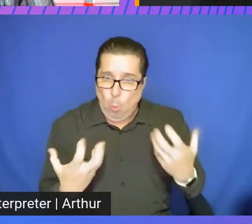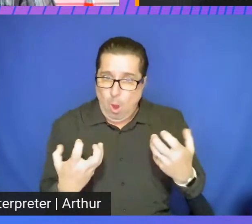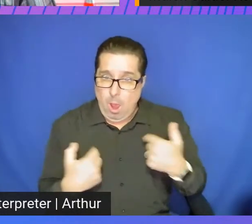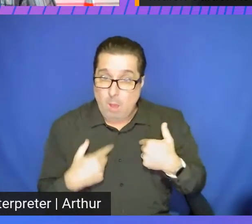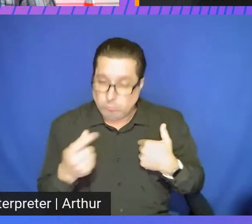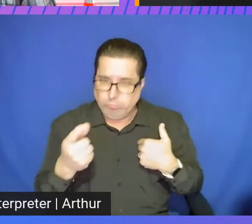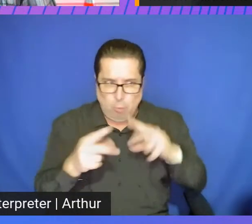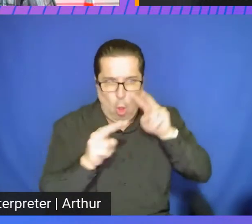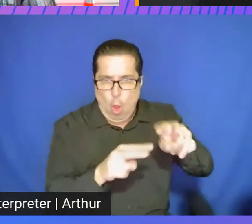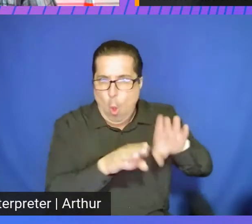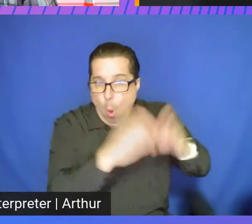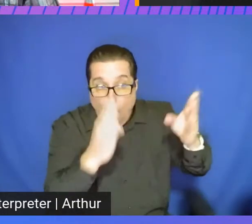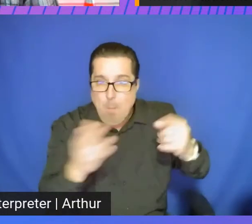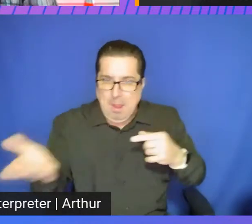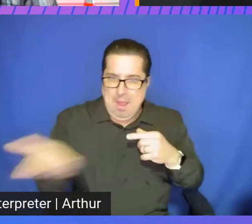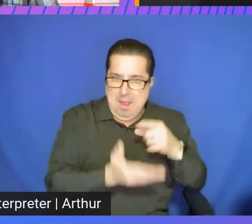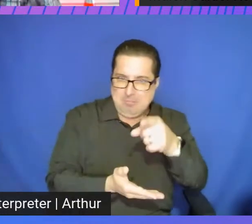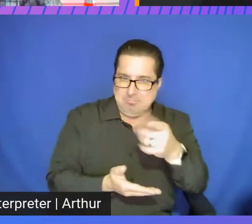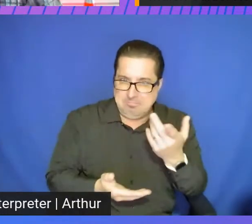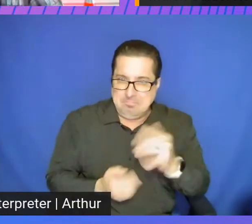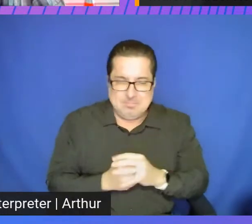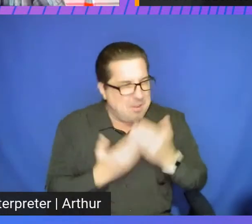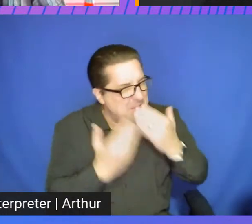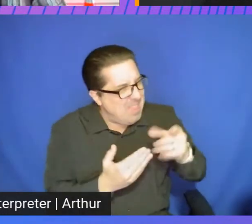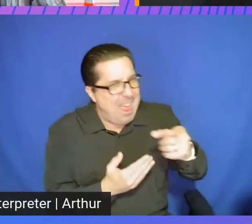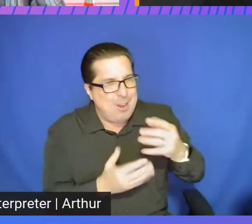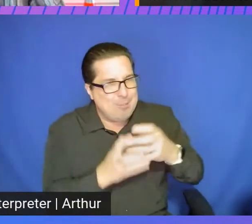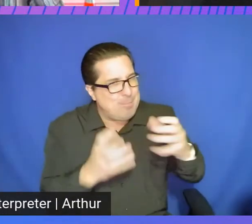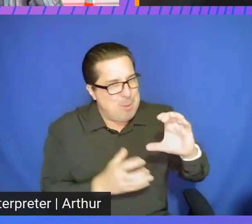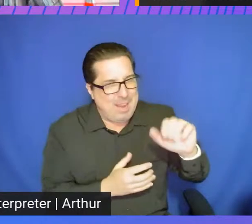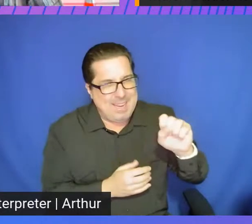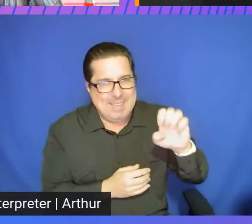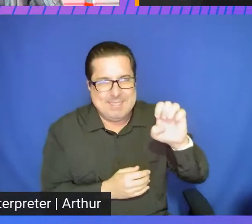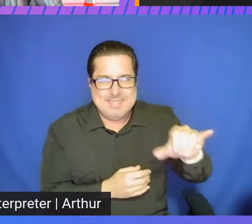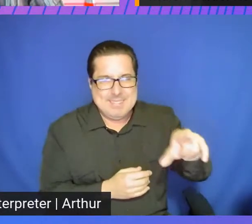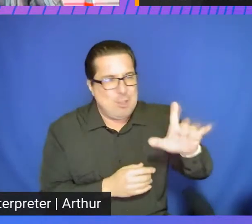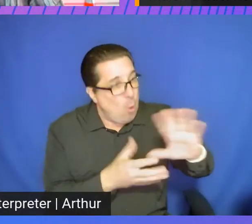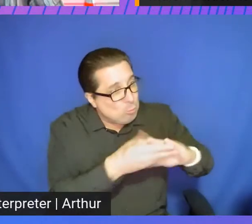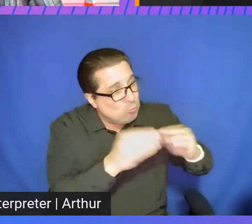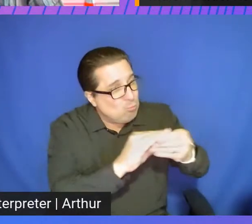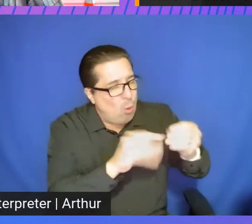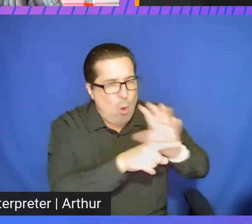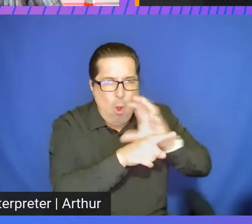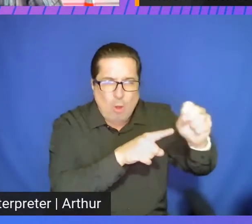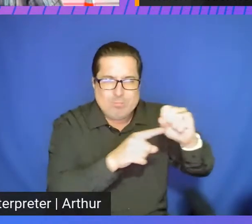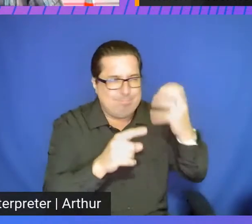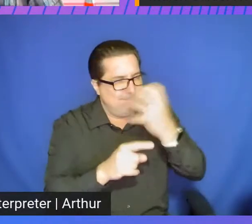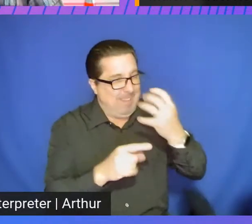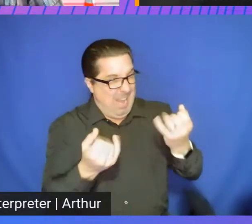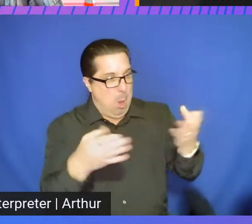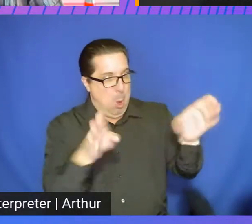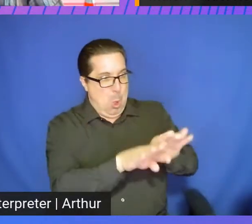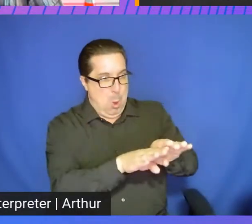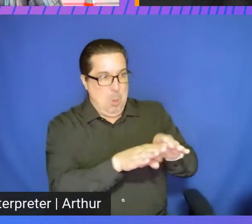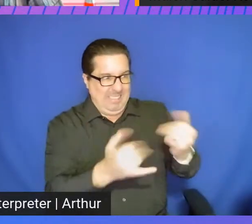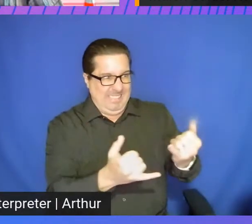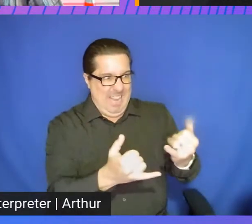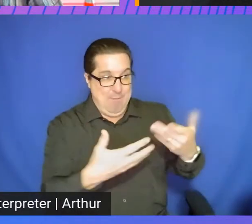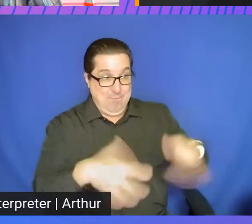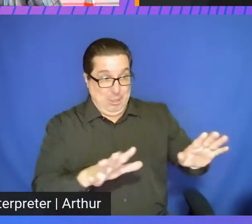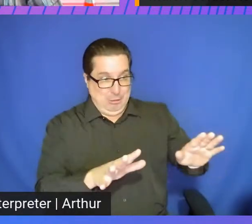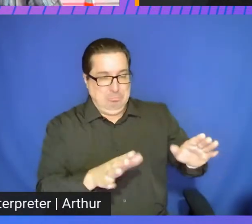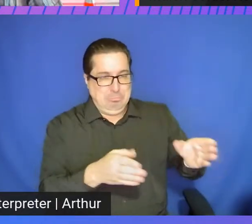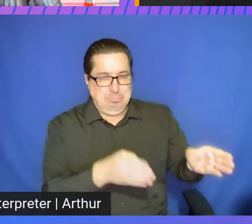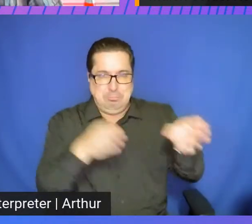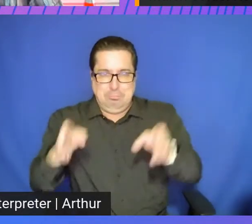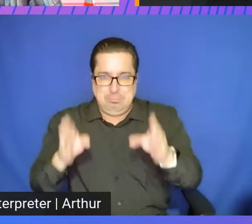Casey, thank you very, very much for your time today. It was awesome hearing your story. We're going to close the session now and move on throughout